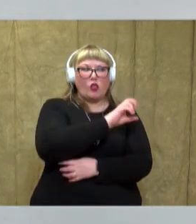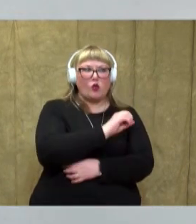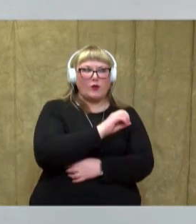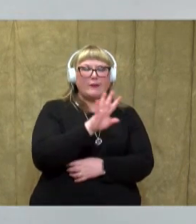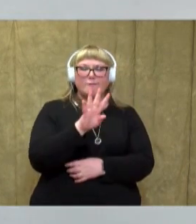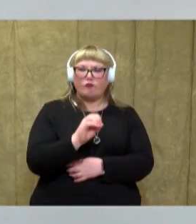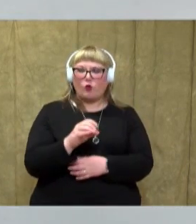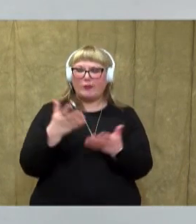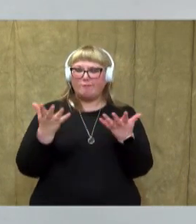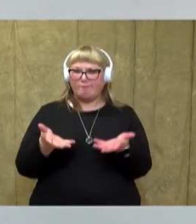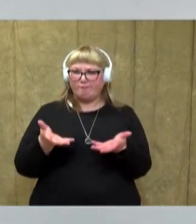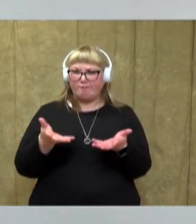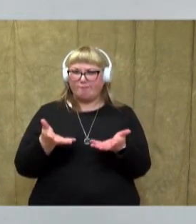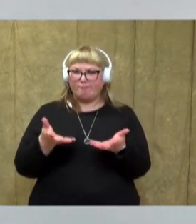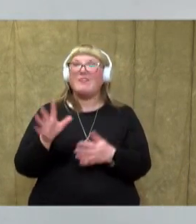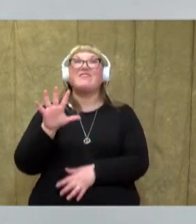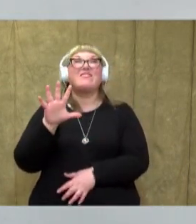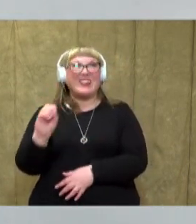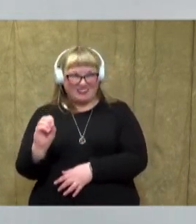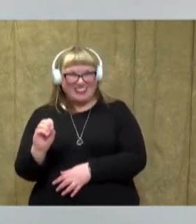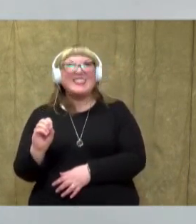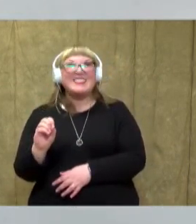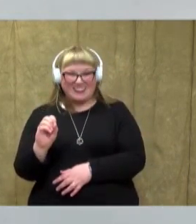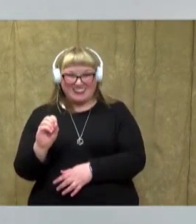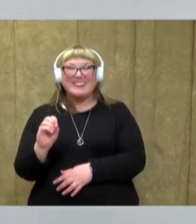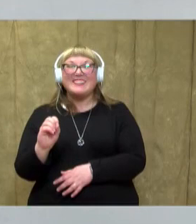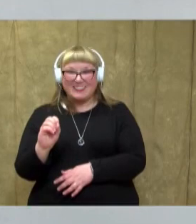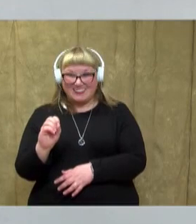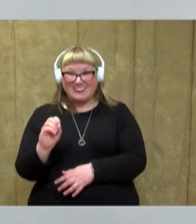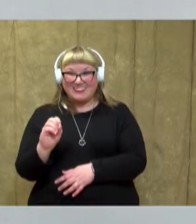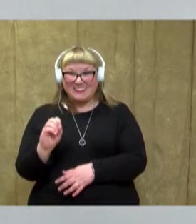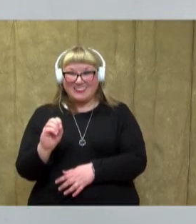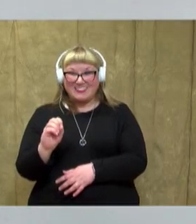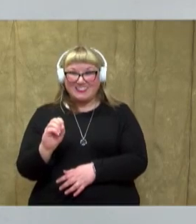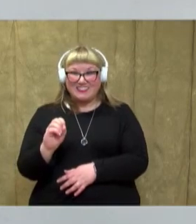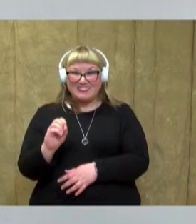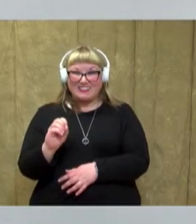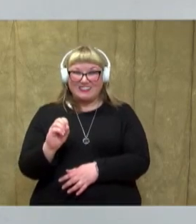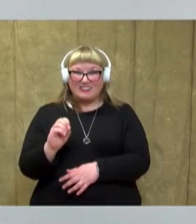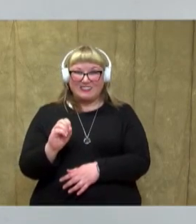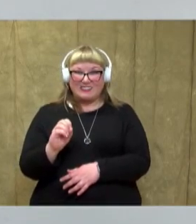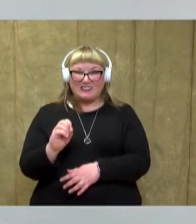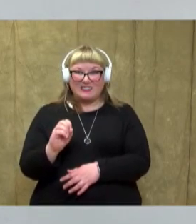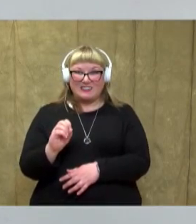30, 40, 50. Great job.